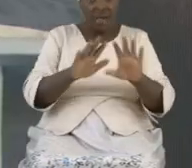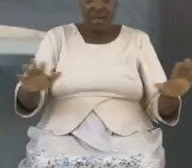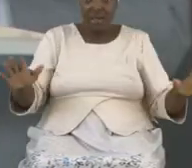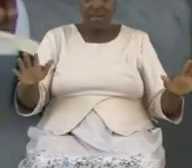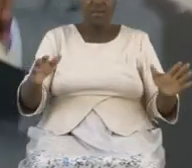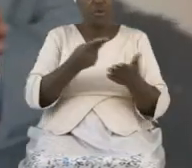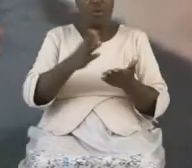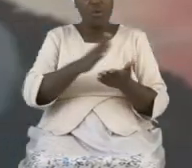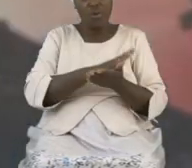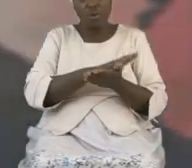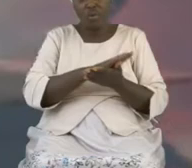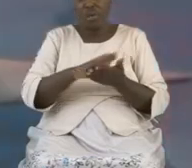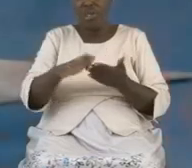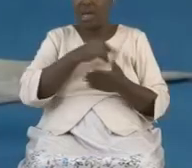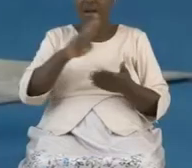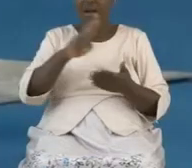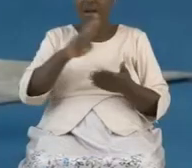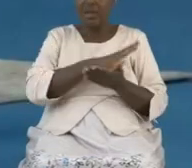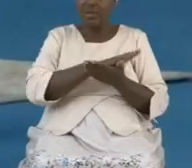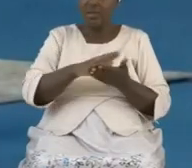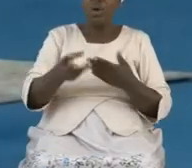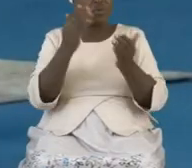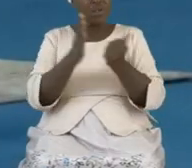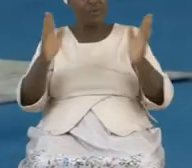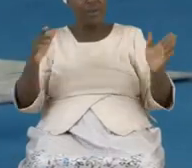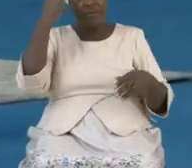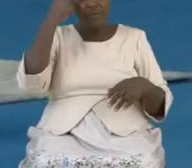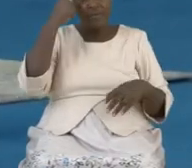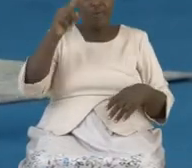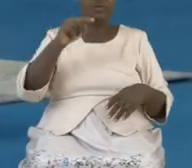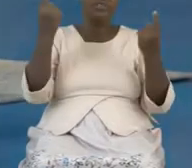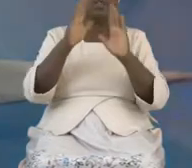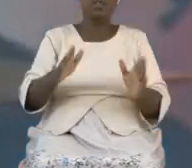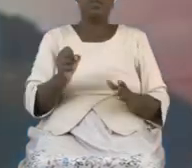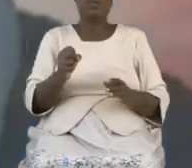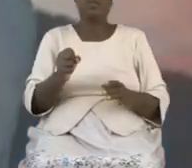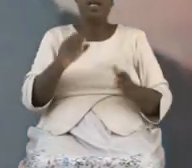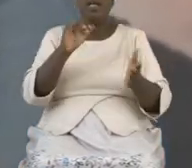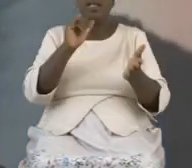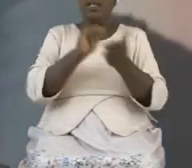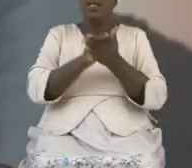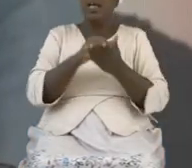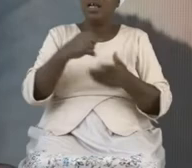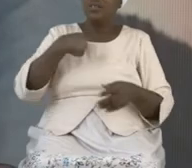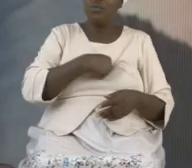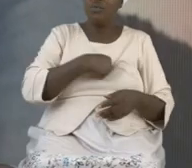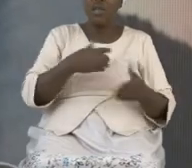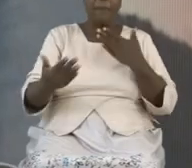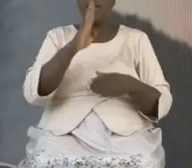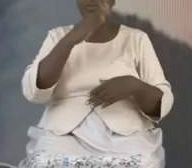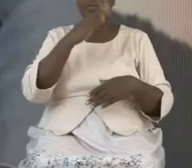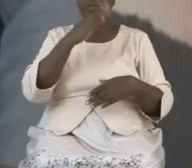righteous, was crucified for sinners, that we might be made